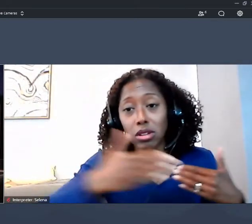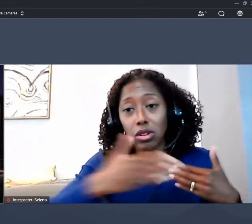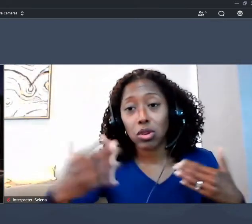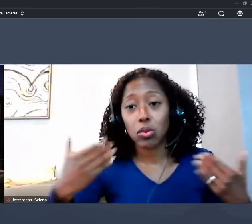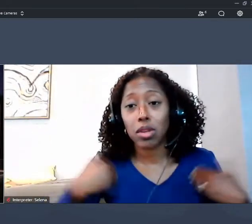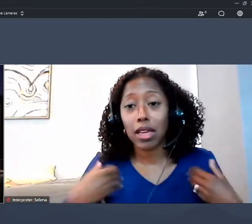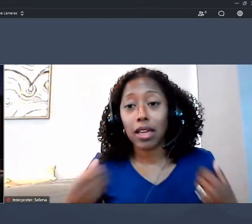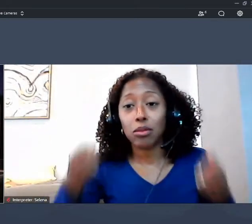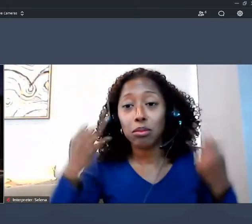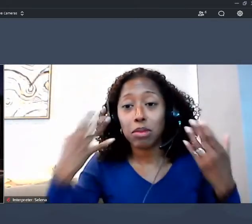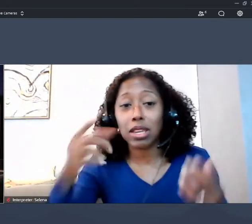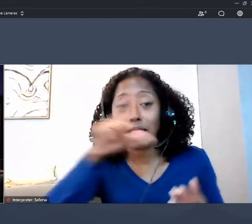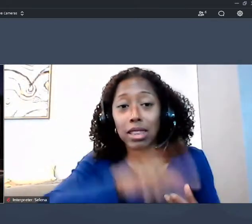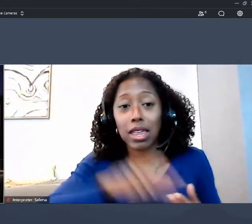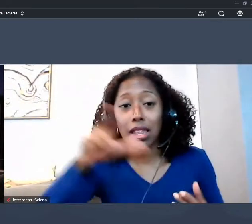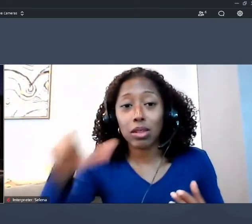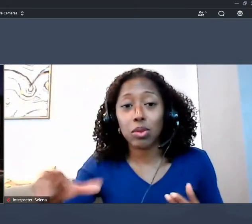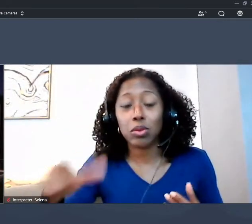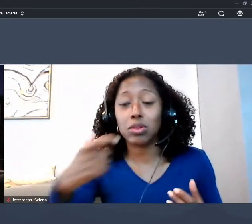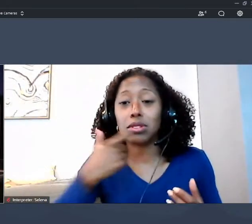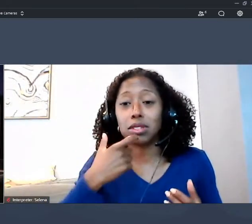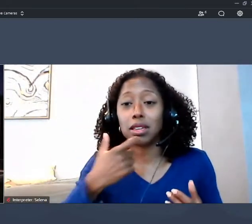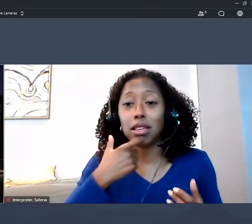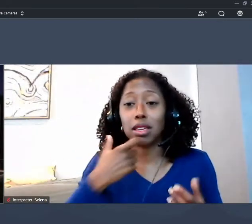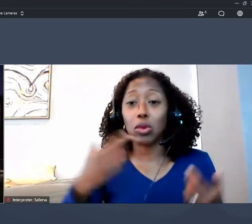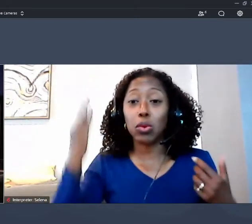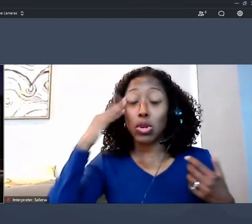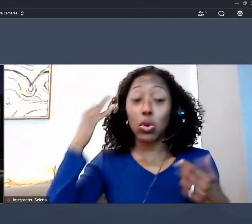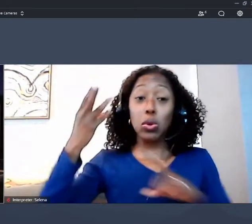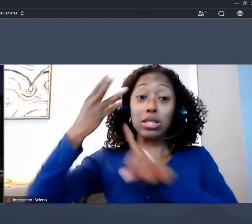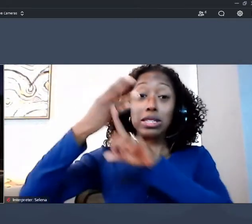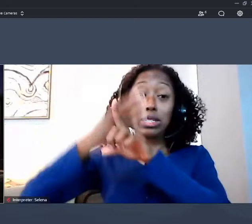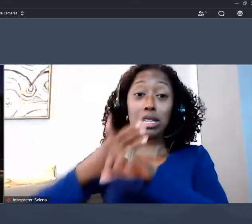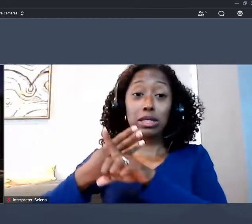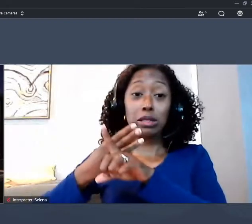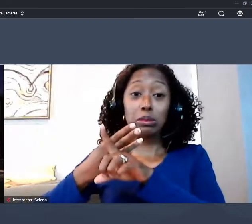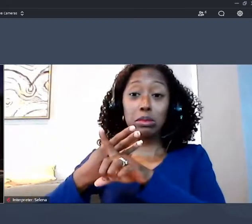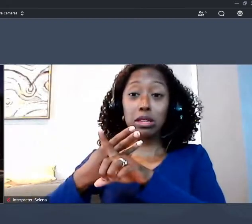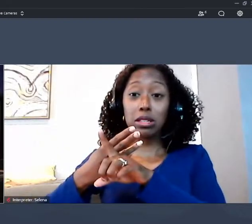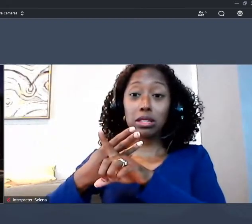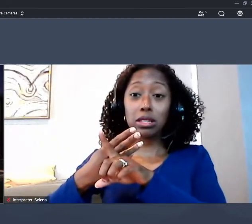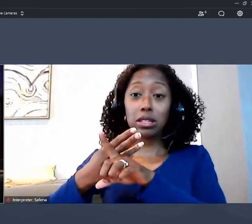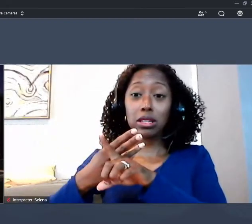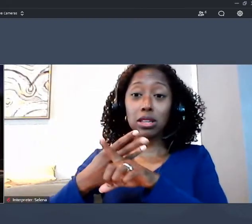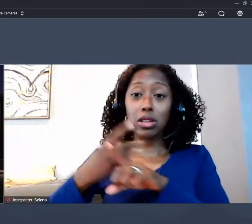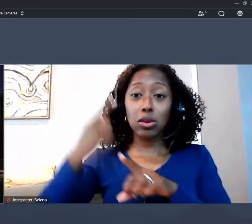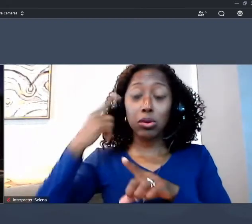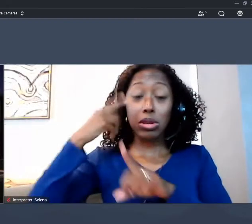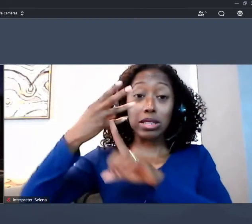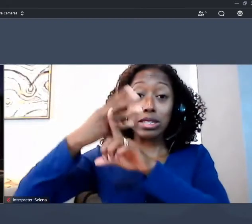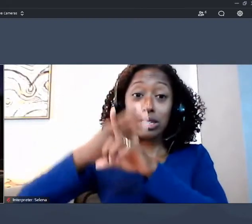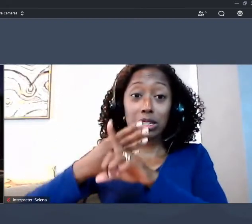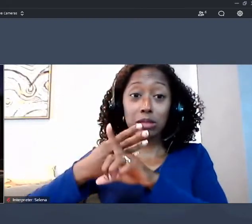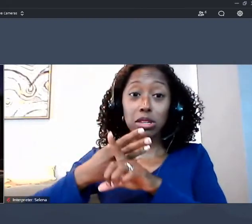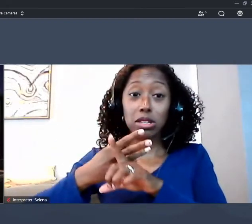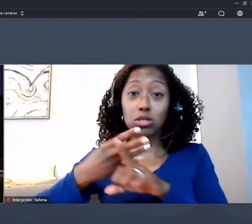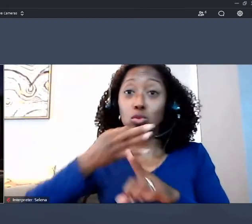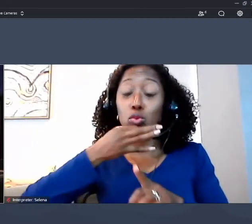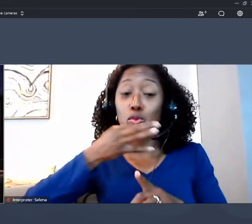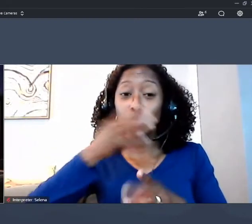landlords saying, we know that in 6 months this is going to happen, let's throw everybody's stuff on the street. And we do not want the city of Memphis to